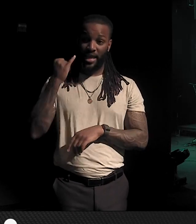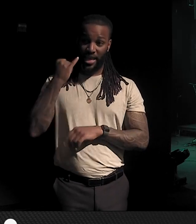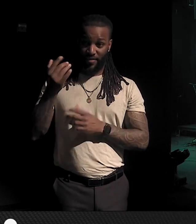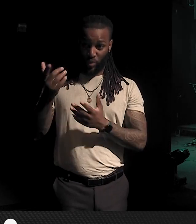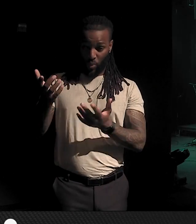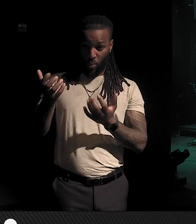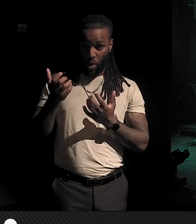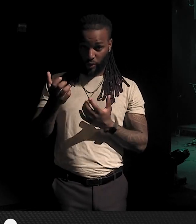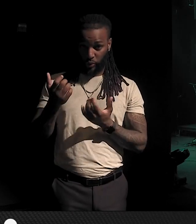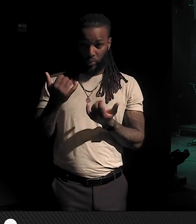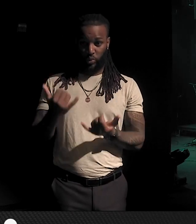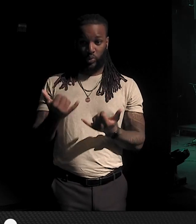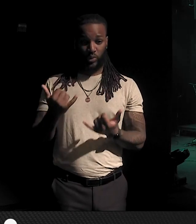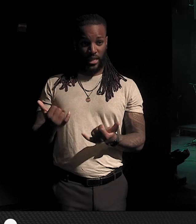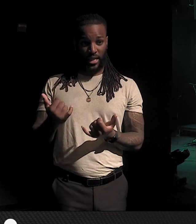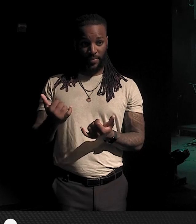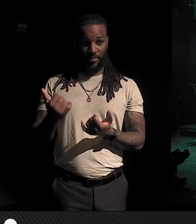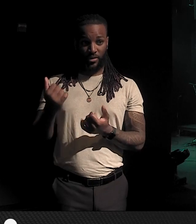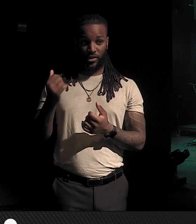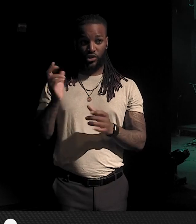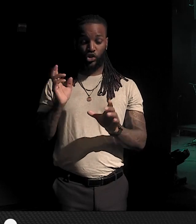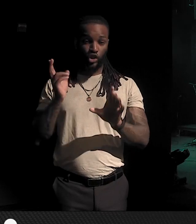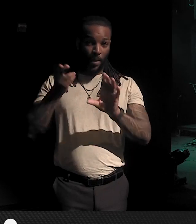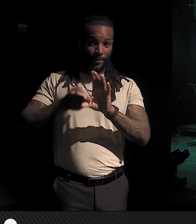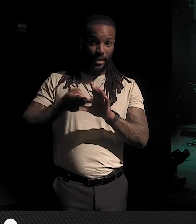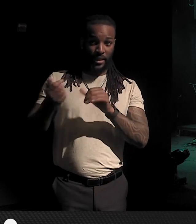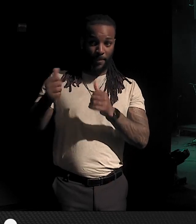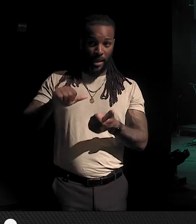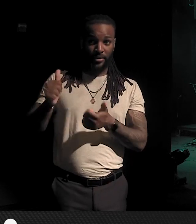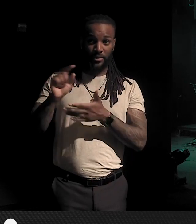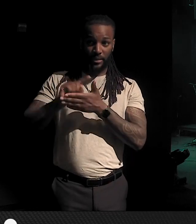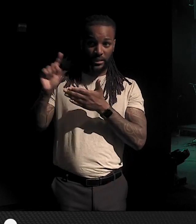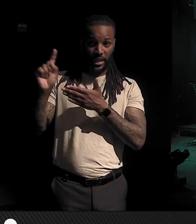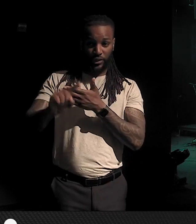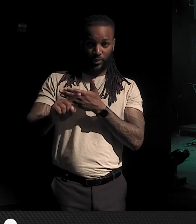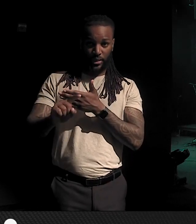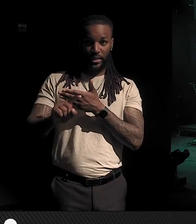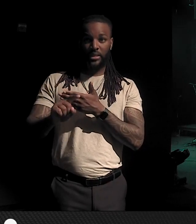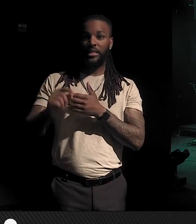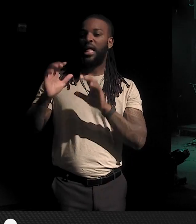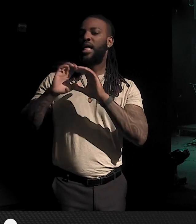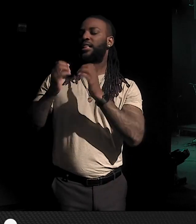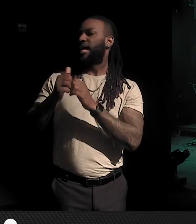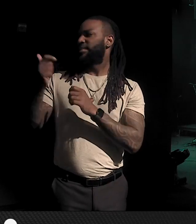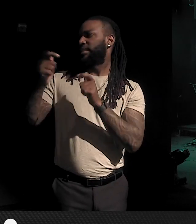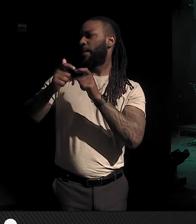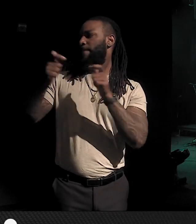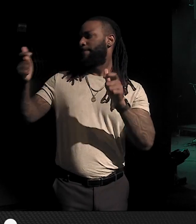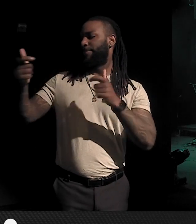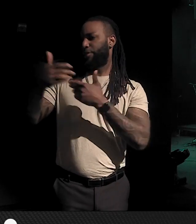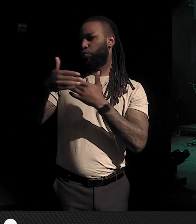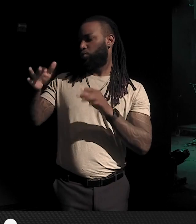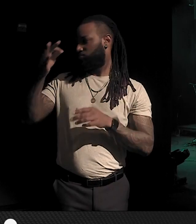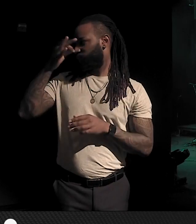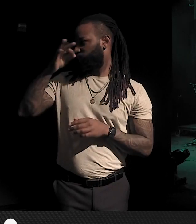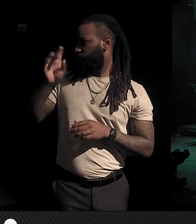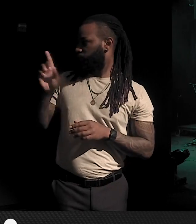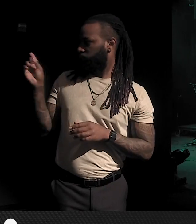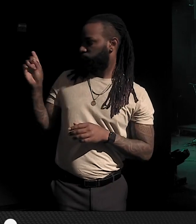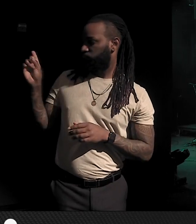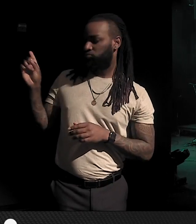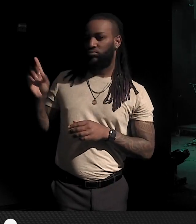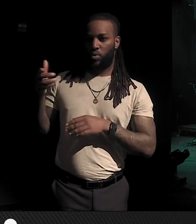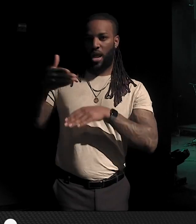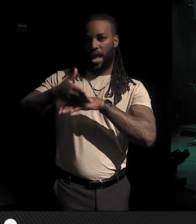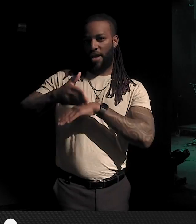want to today to jump into baptisms next weekend, baptism classes are in the big room just outside these doors